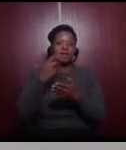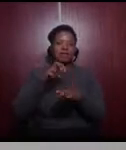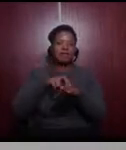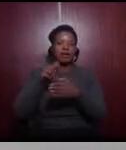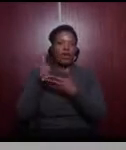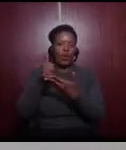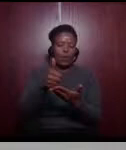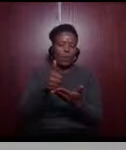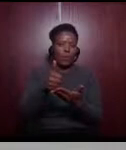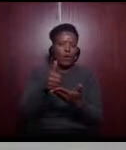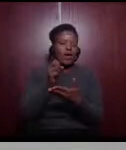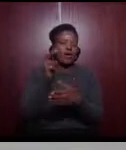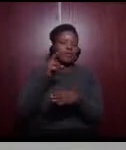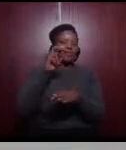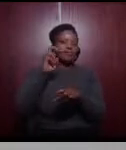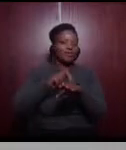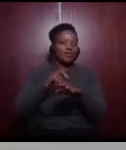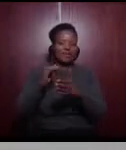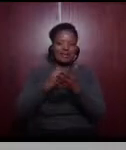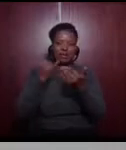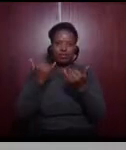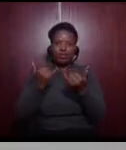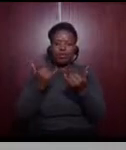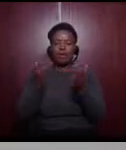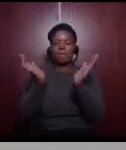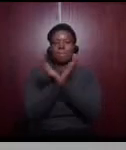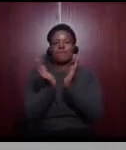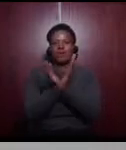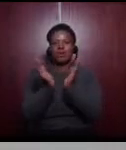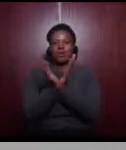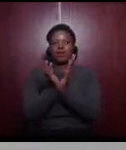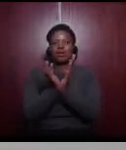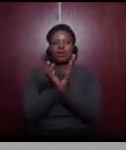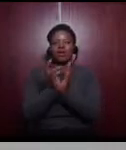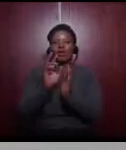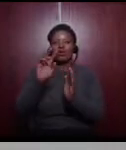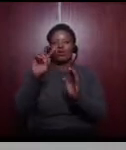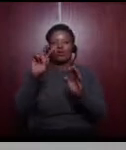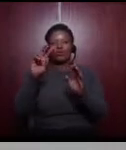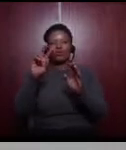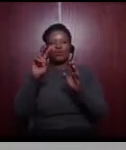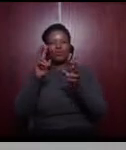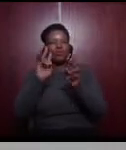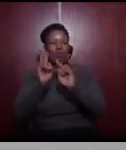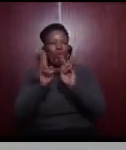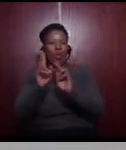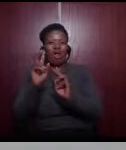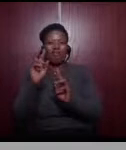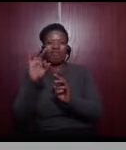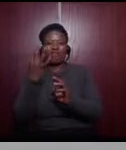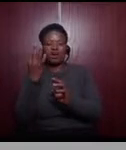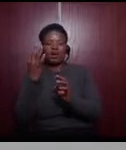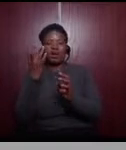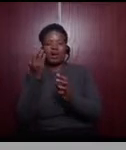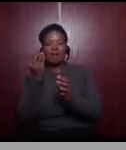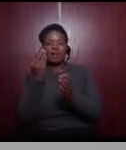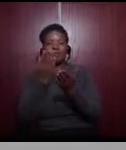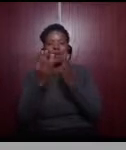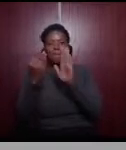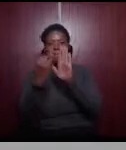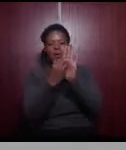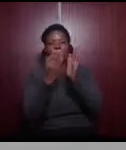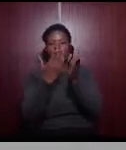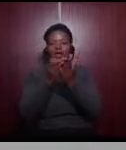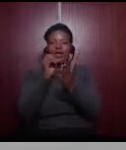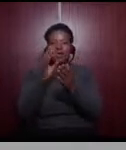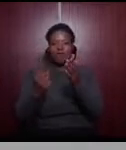just make sure that just before the end of the meeting, we have that toll-free number so that they can be able to call that number.